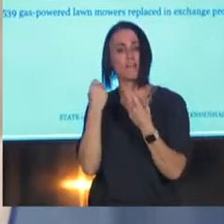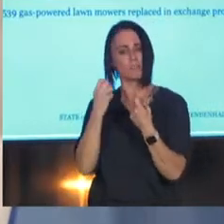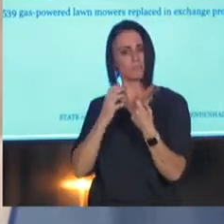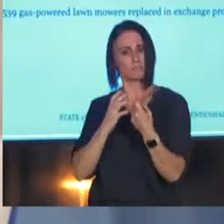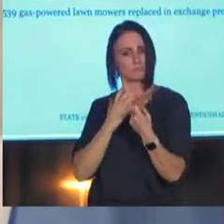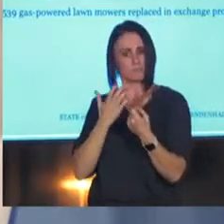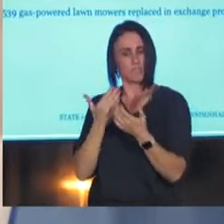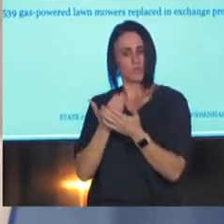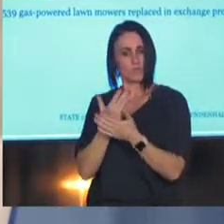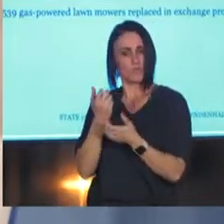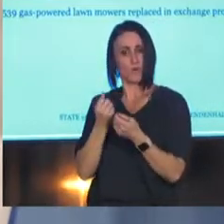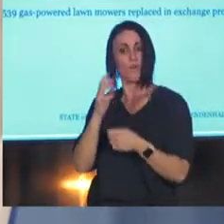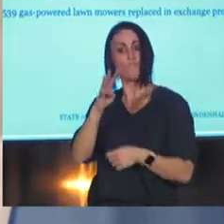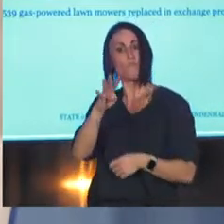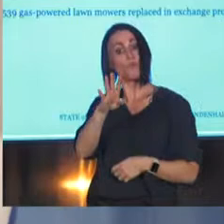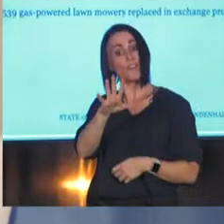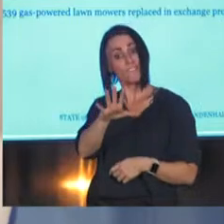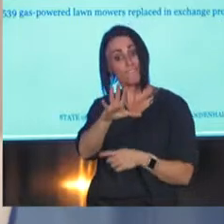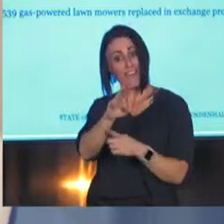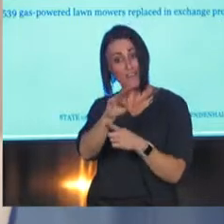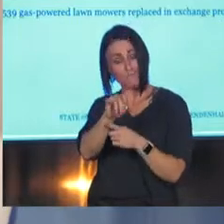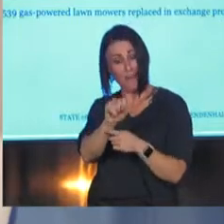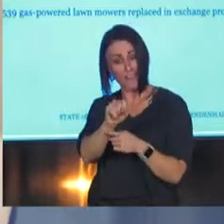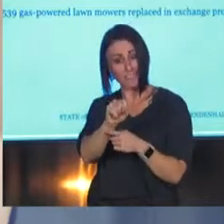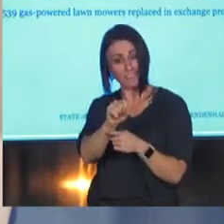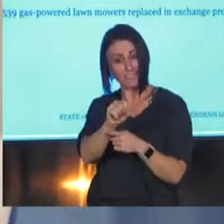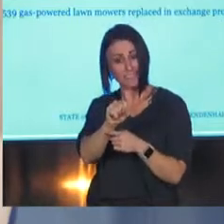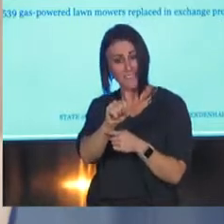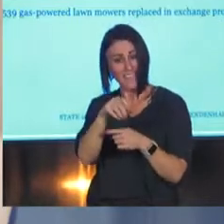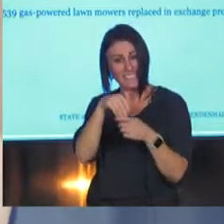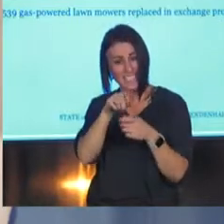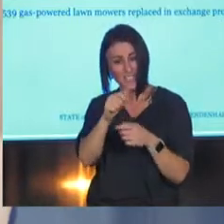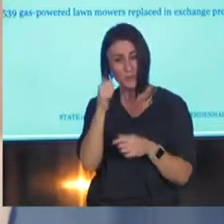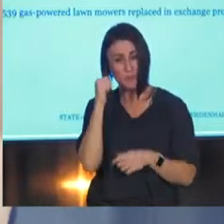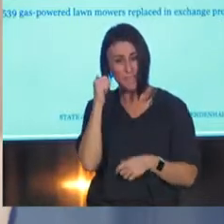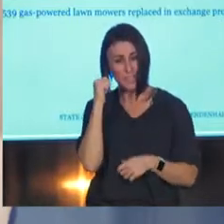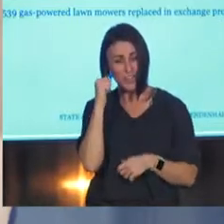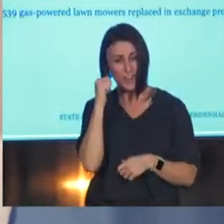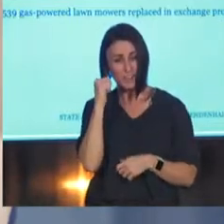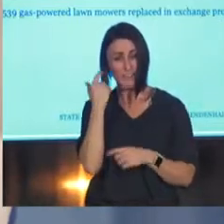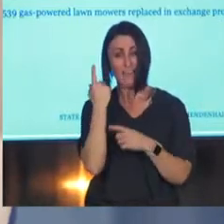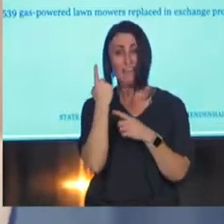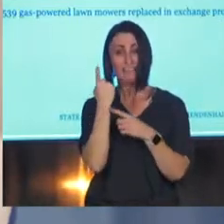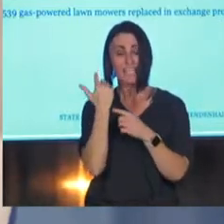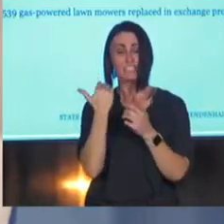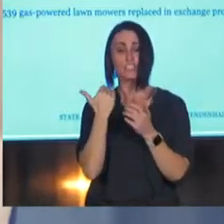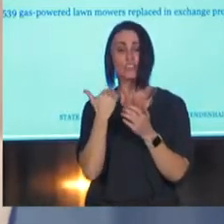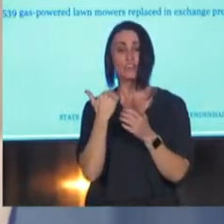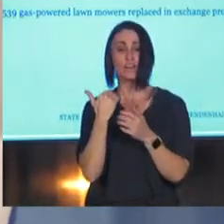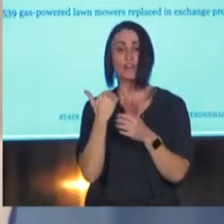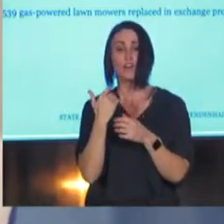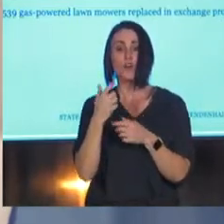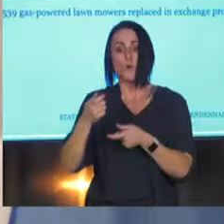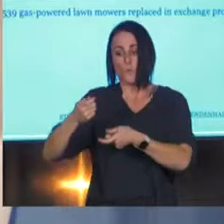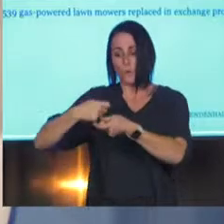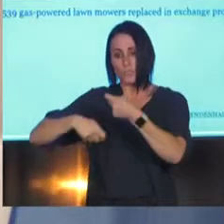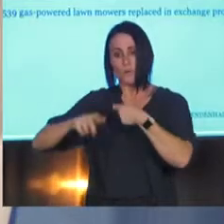state-of-the-art car 45 miles? And it's right in your backyard. Last year alone, we swapped out